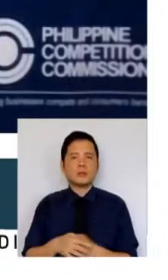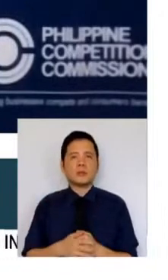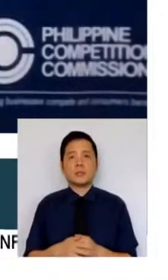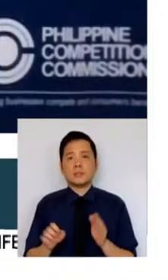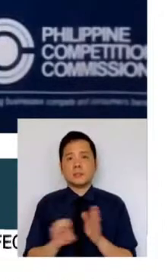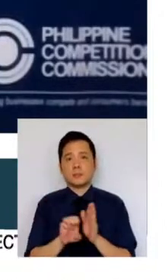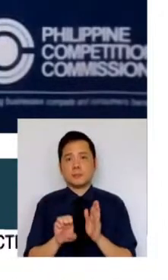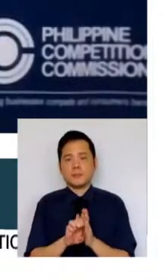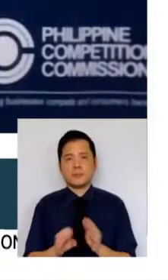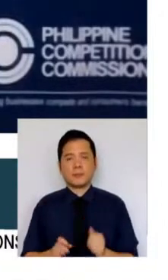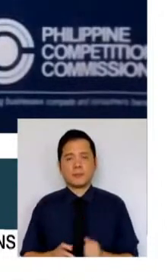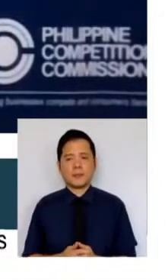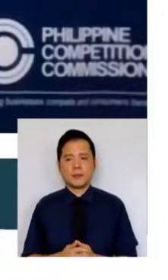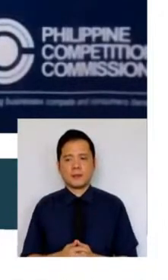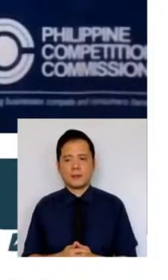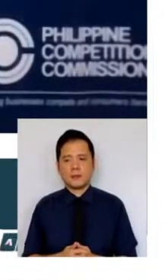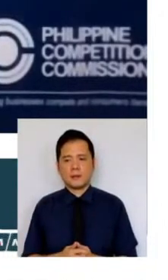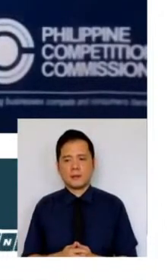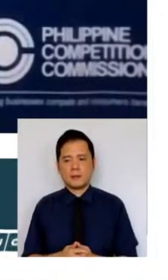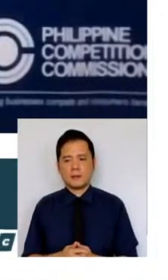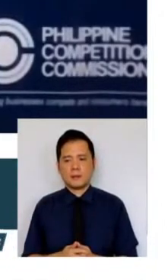I don't think that there is any